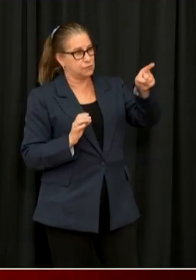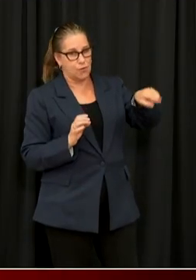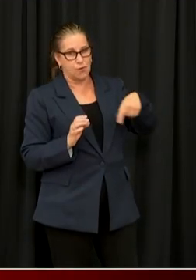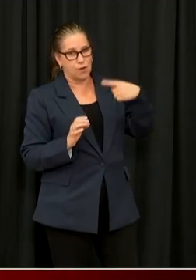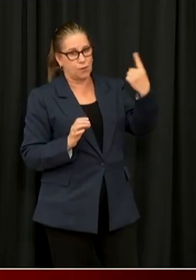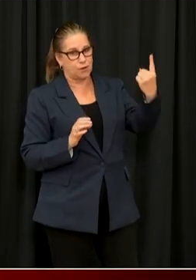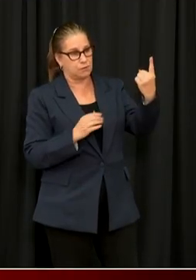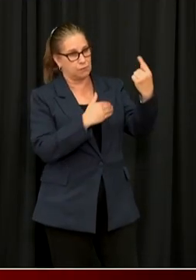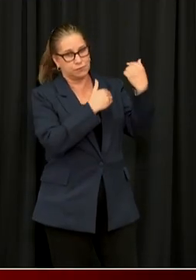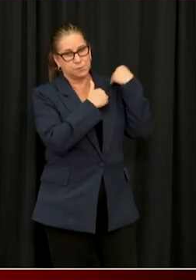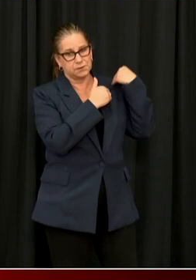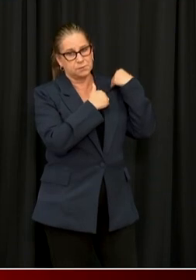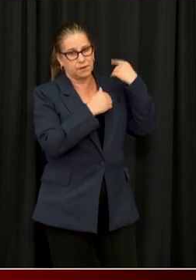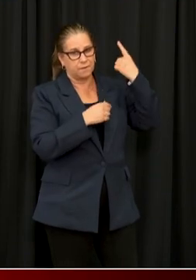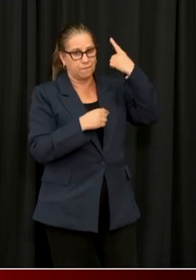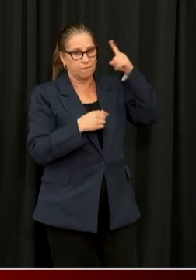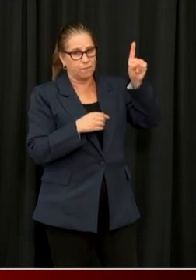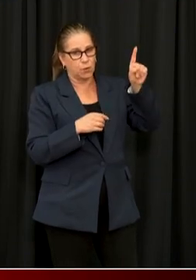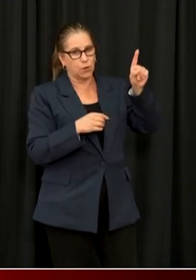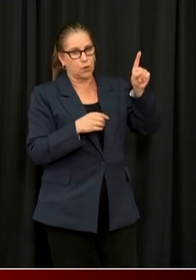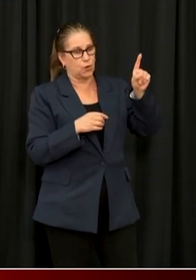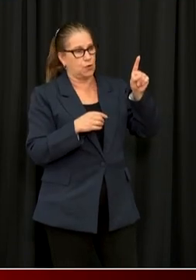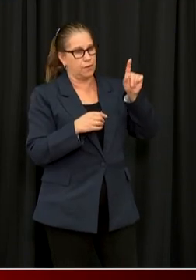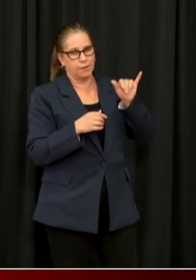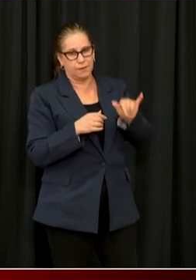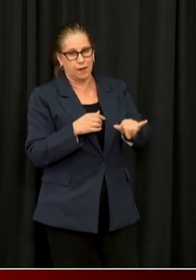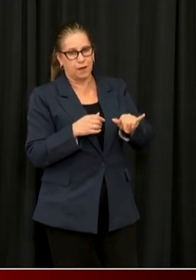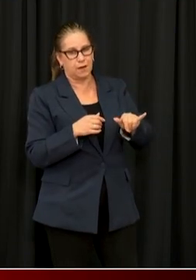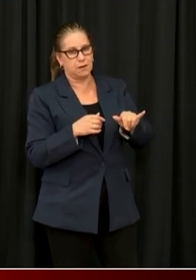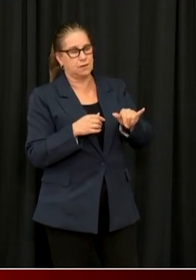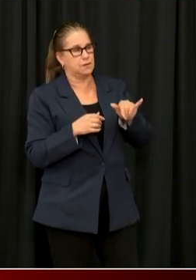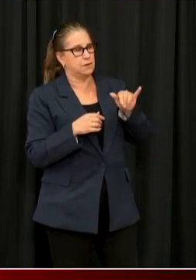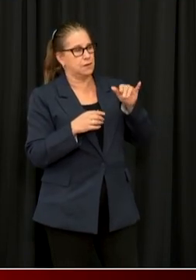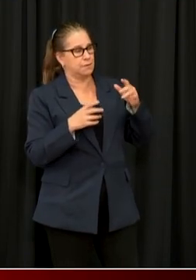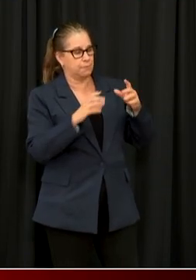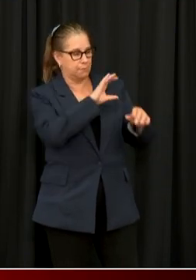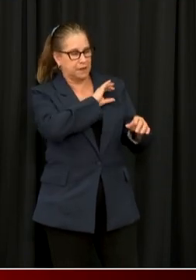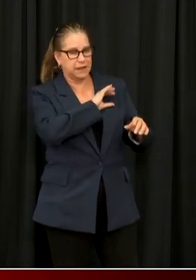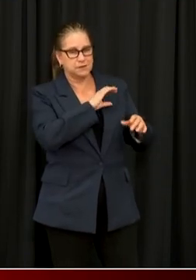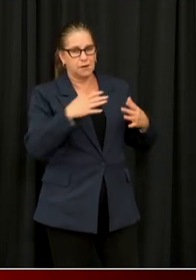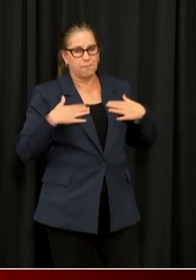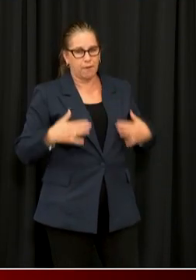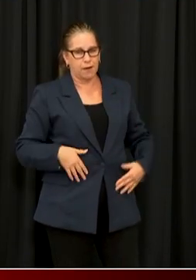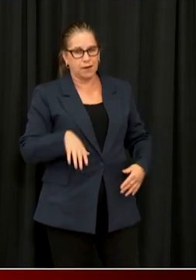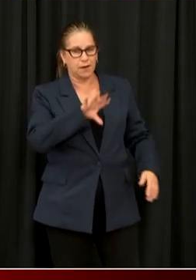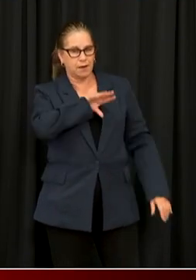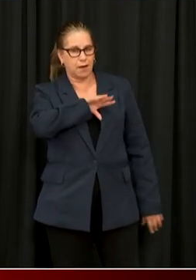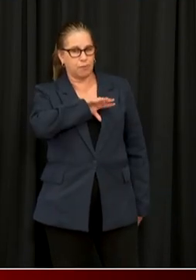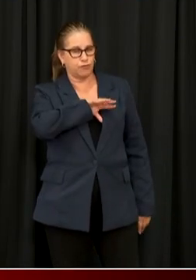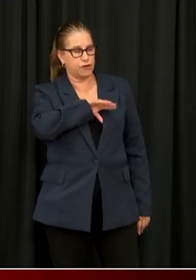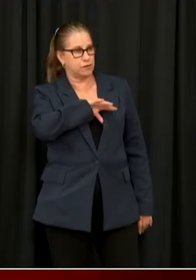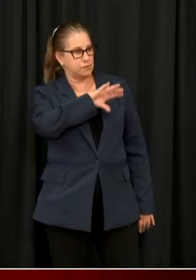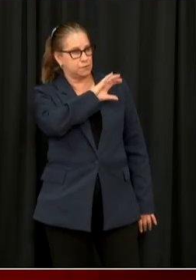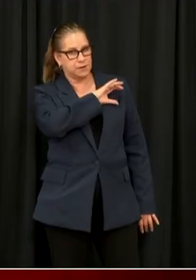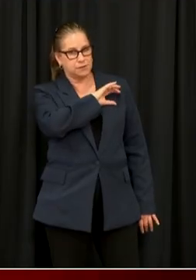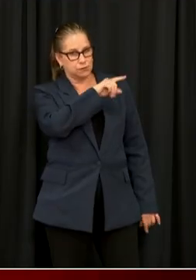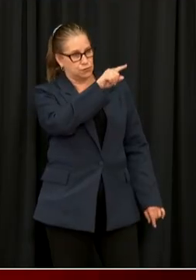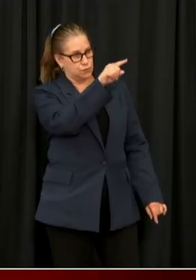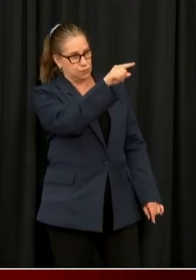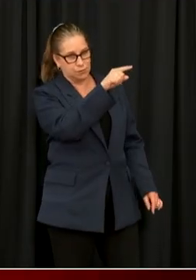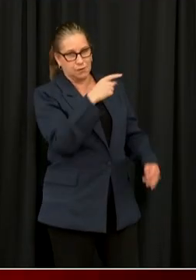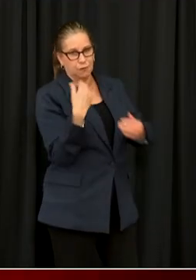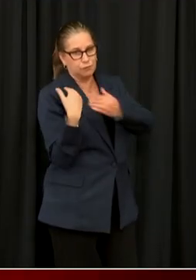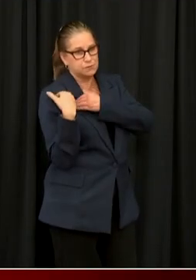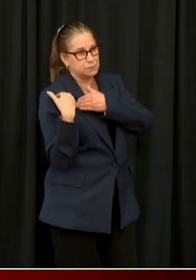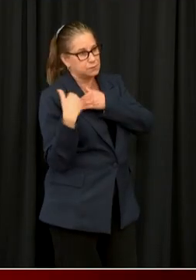being able to release police body camera video and the name of an officer currently as it stands right now? Is that correct?